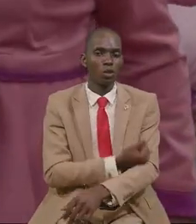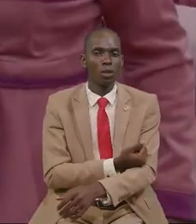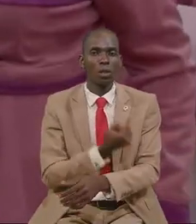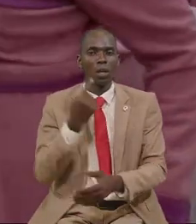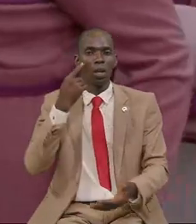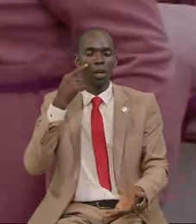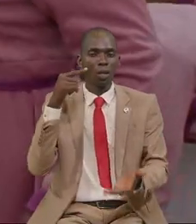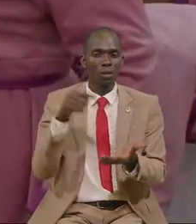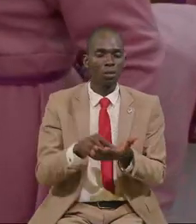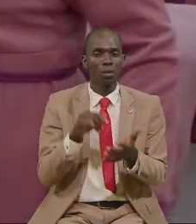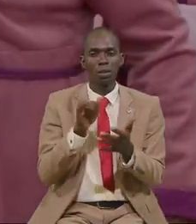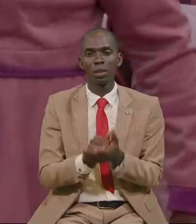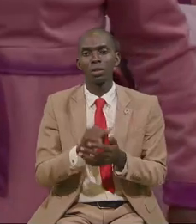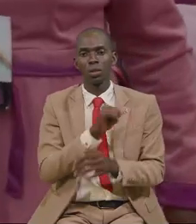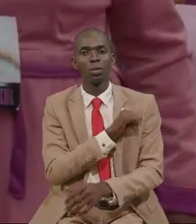that authority.